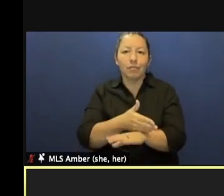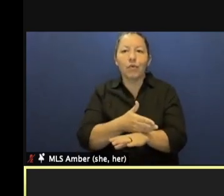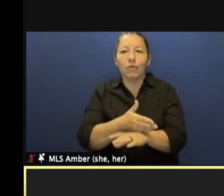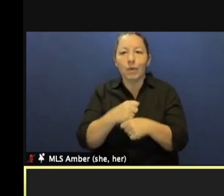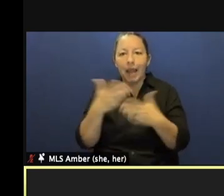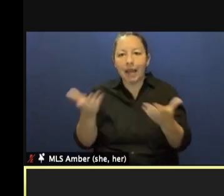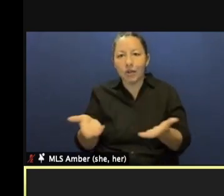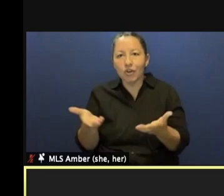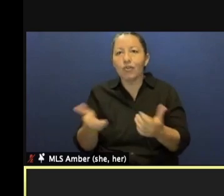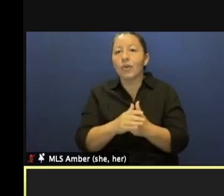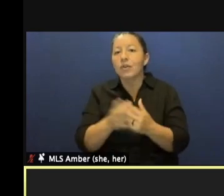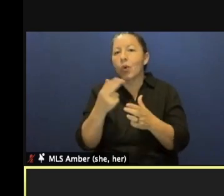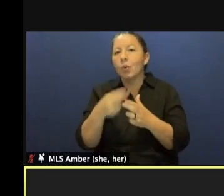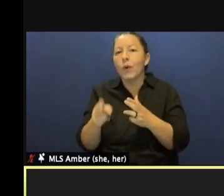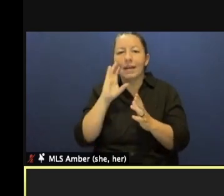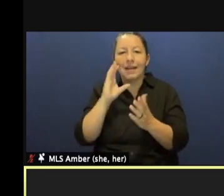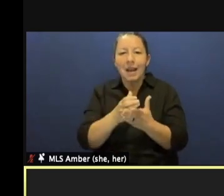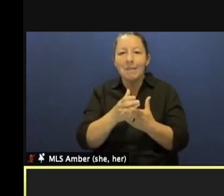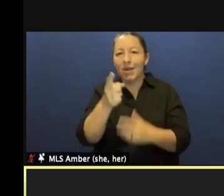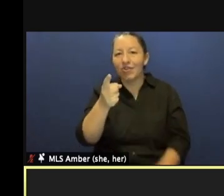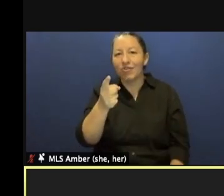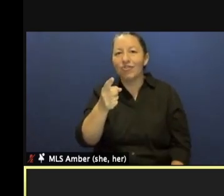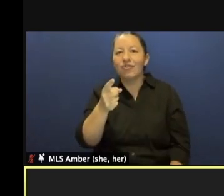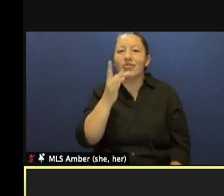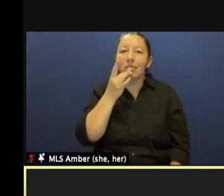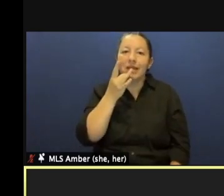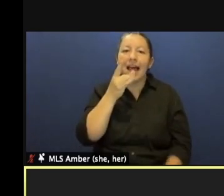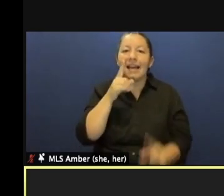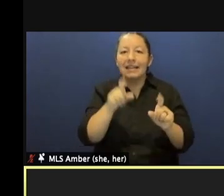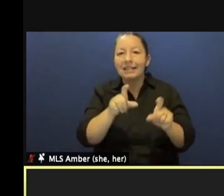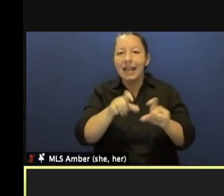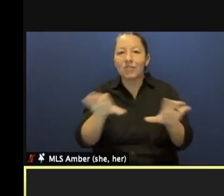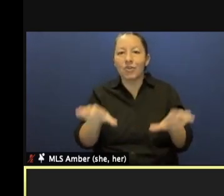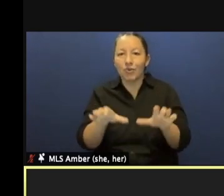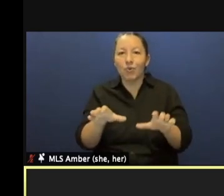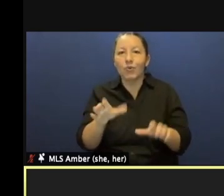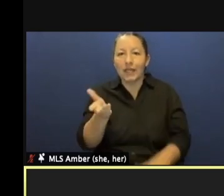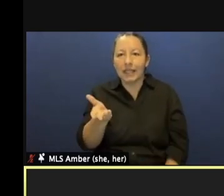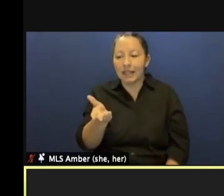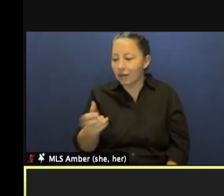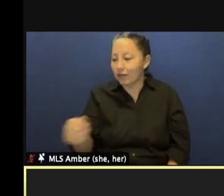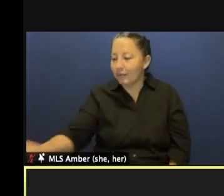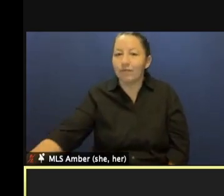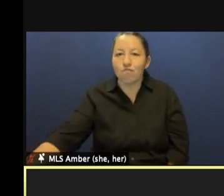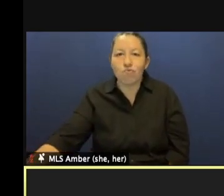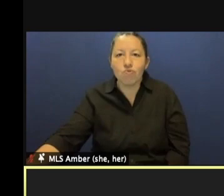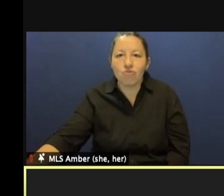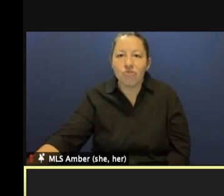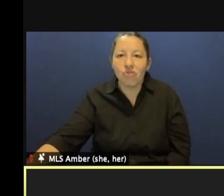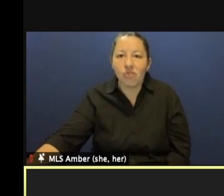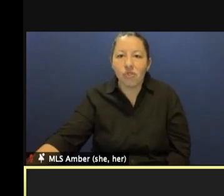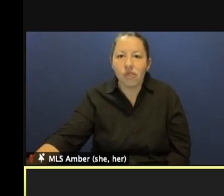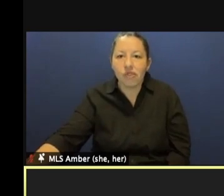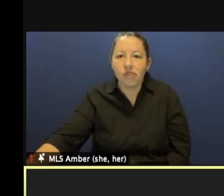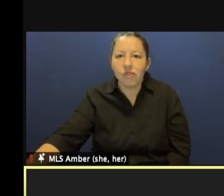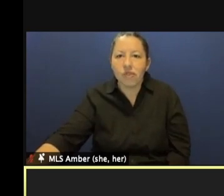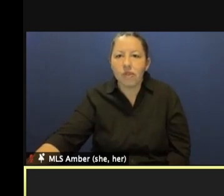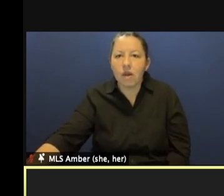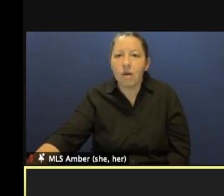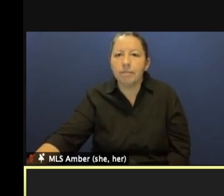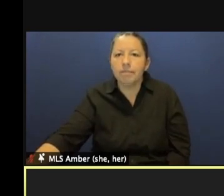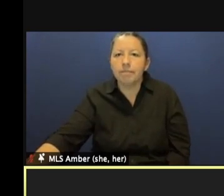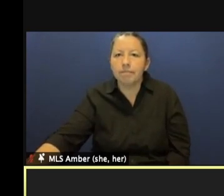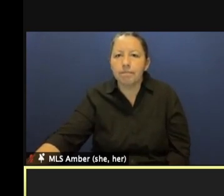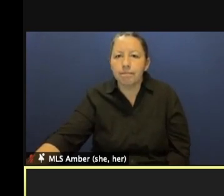quick image of some of the lighting testing we've been doing at Ames, representing soil conditions,